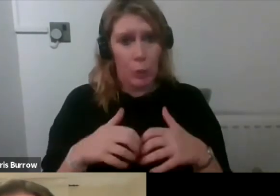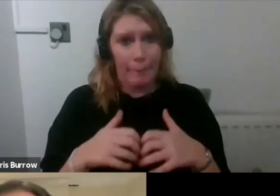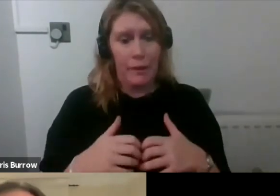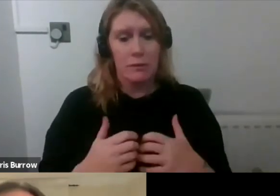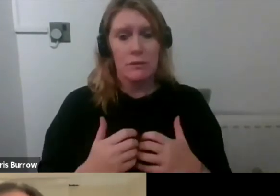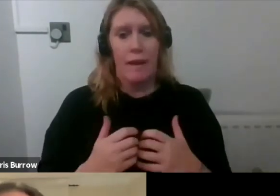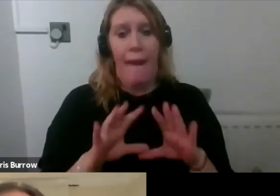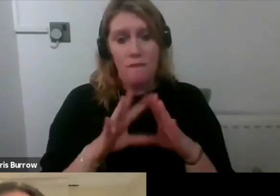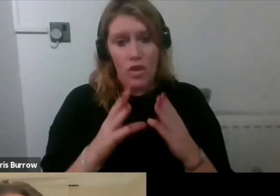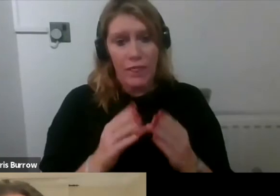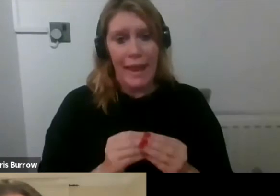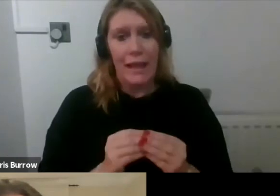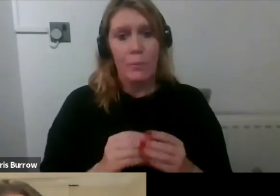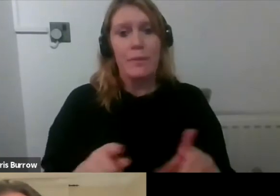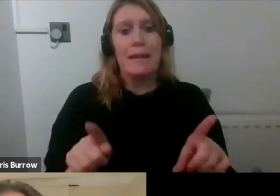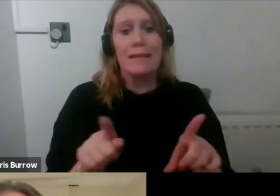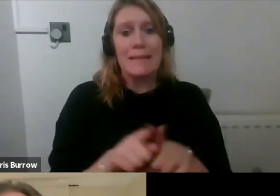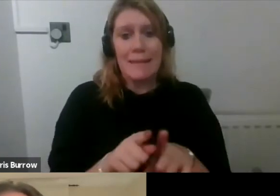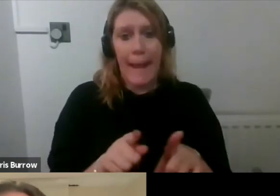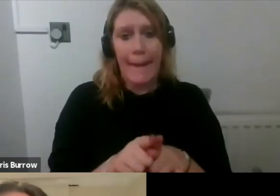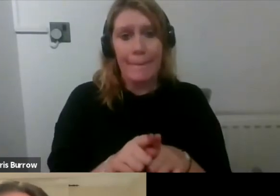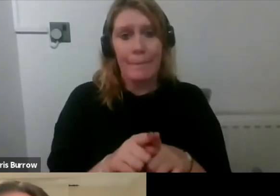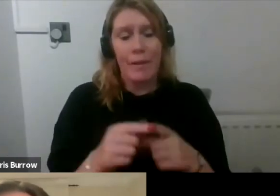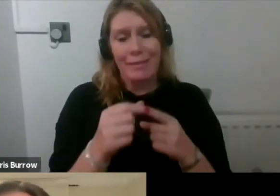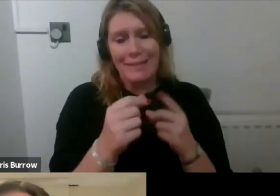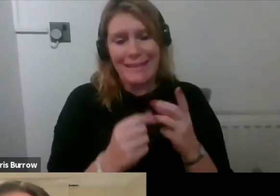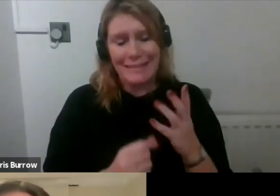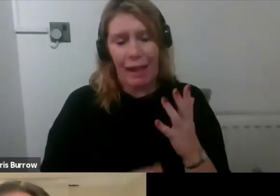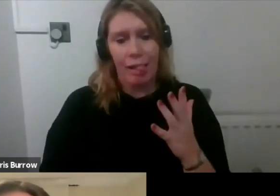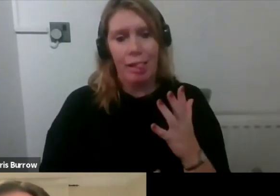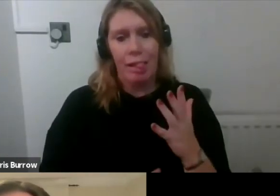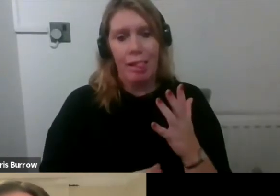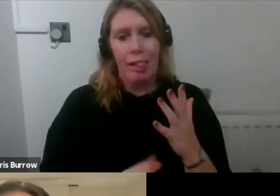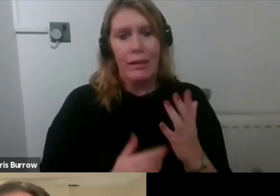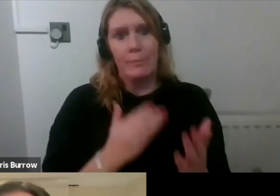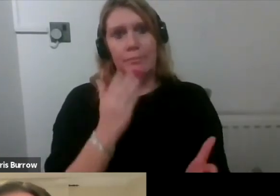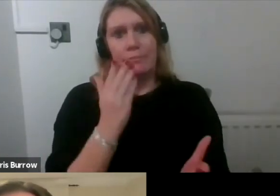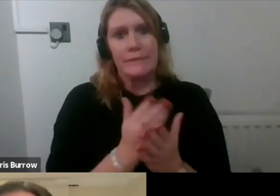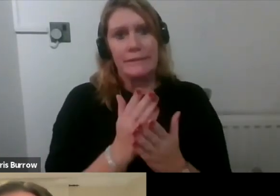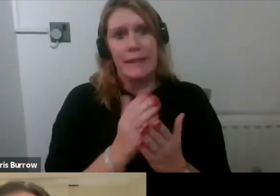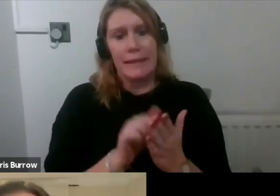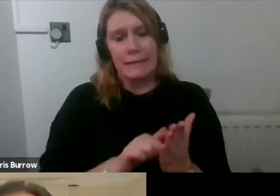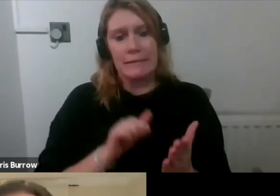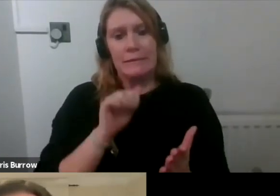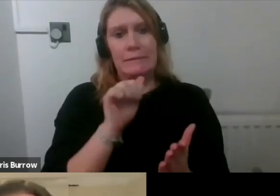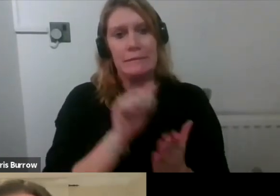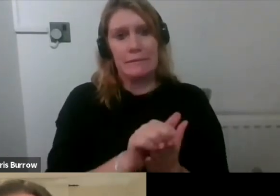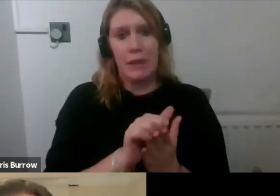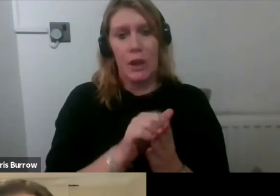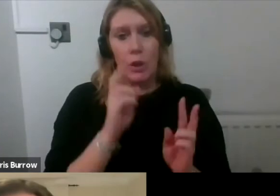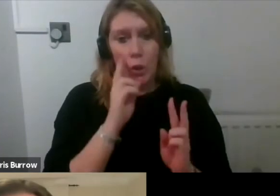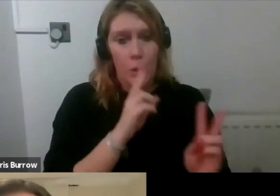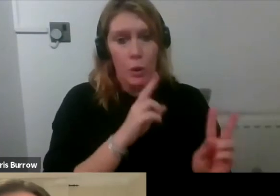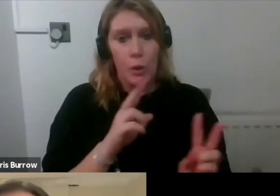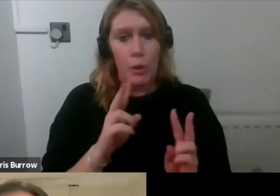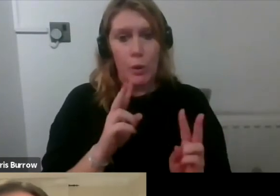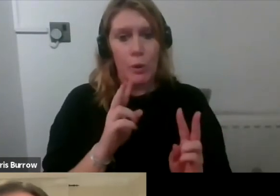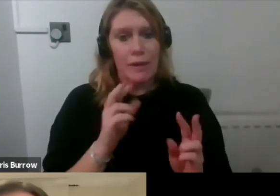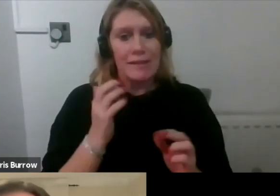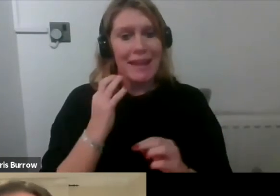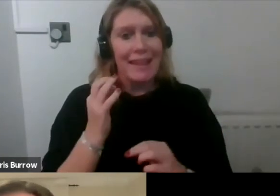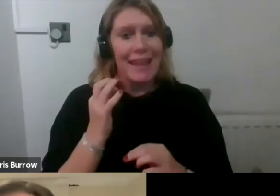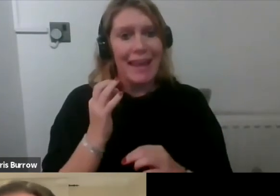done how it would have been done in real detail to get it exactly right. You can see the hairs in the gate on the